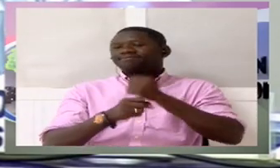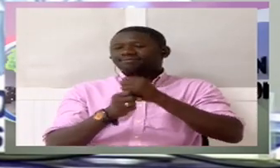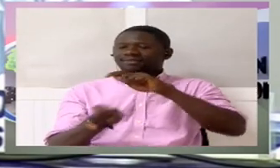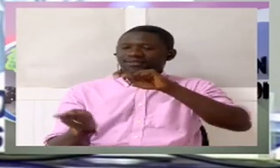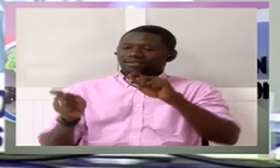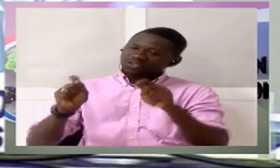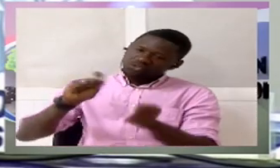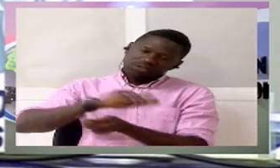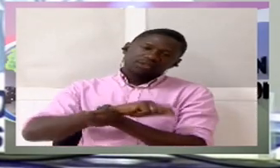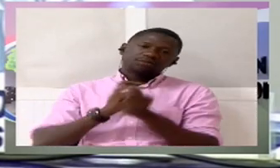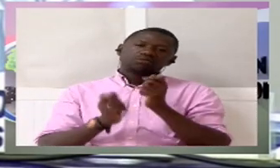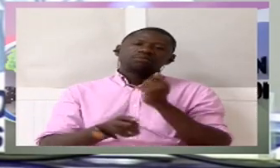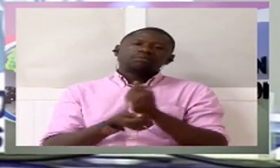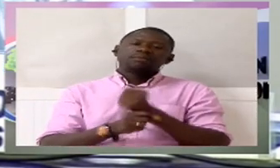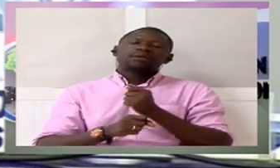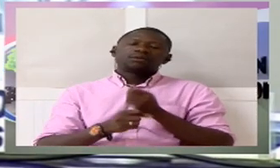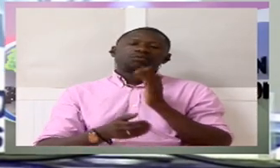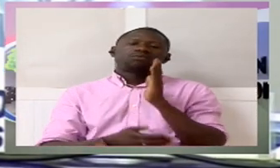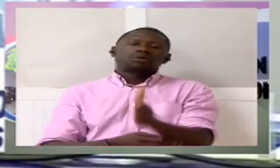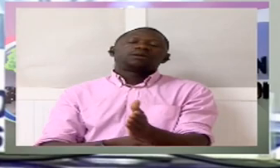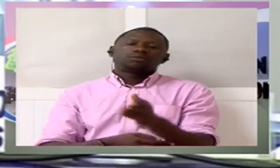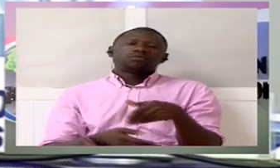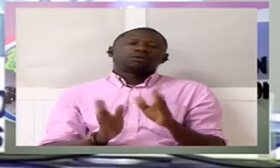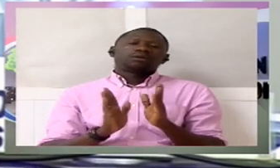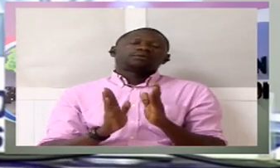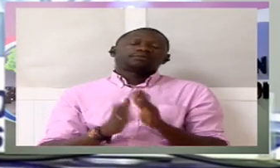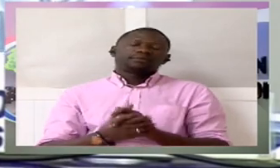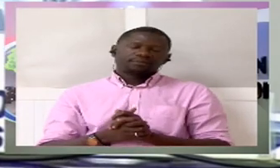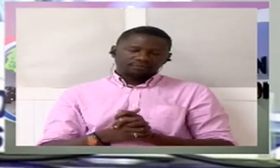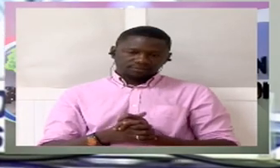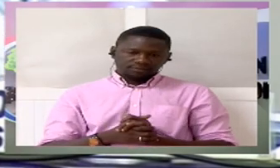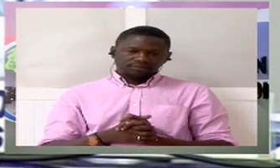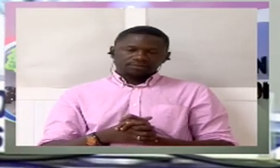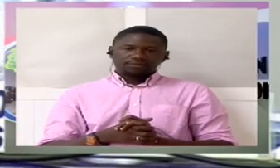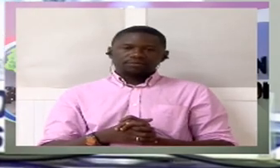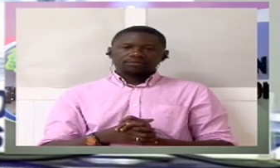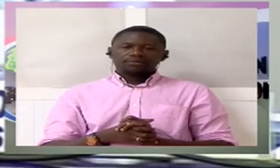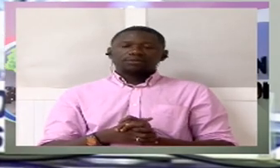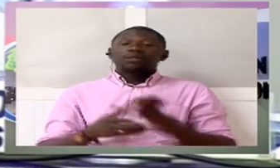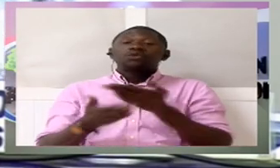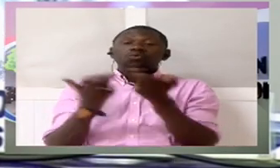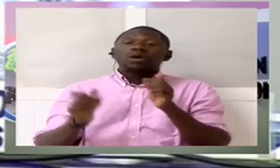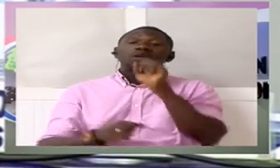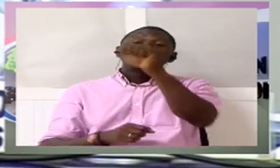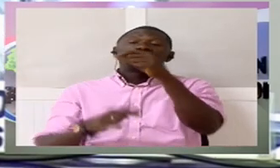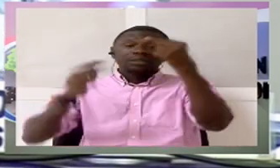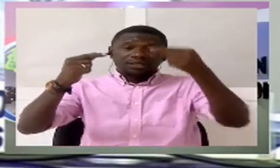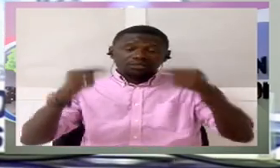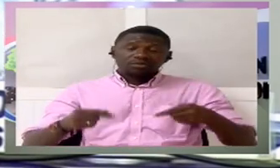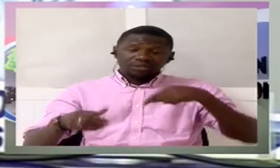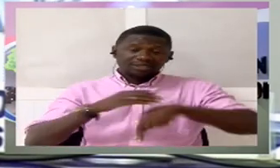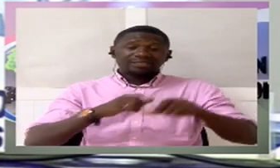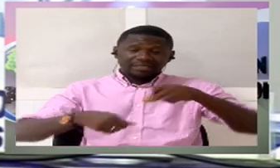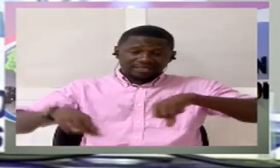ten kolengolu men kata maje e si okolu bebo nyoto ya sono yandi. So that is why your testimony in this regard is